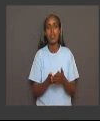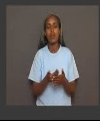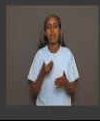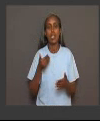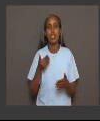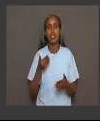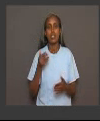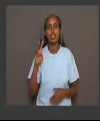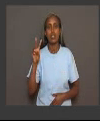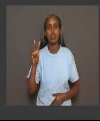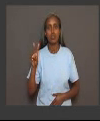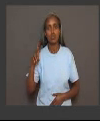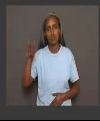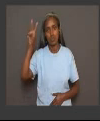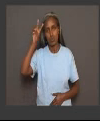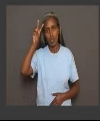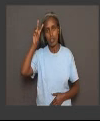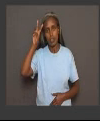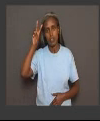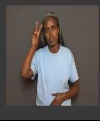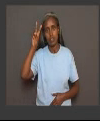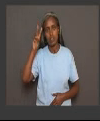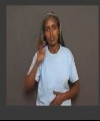minus 2 squared